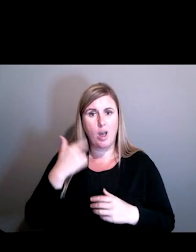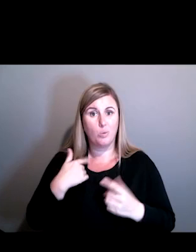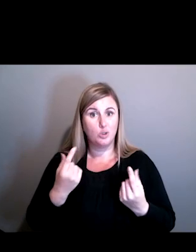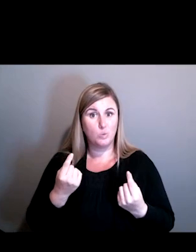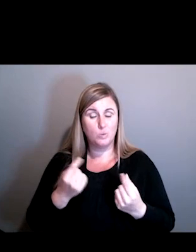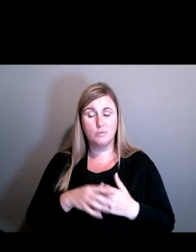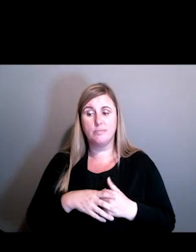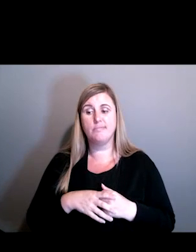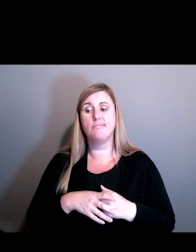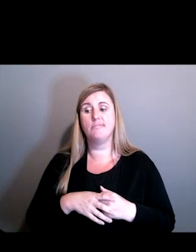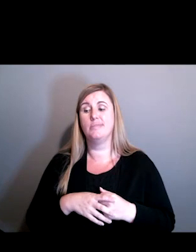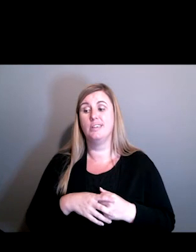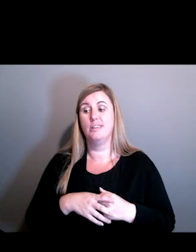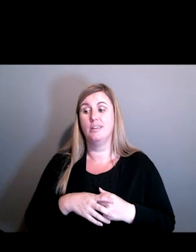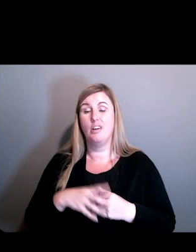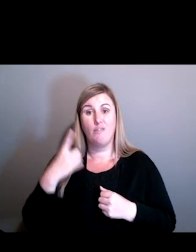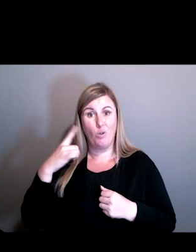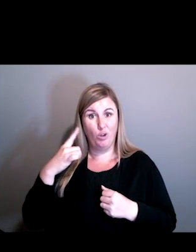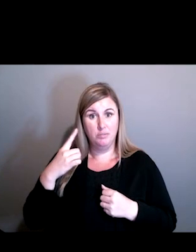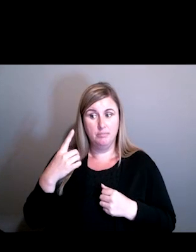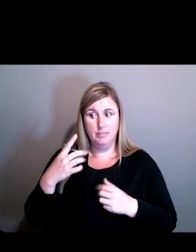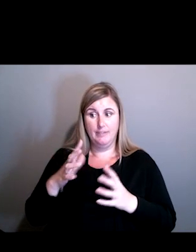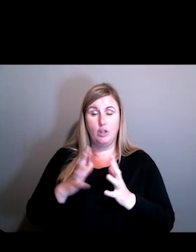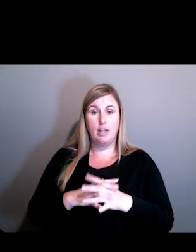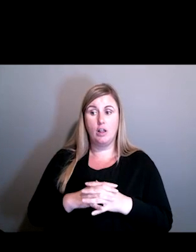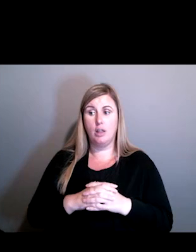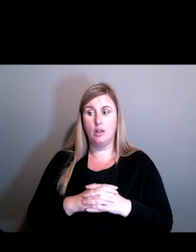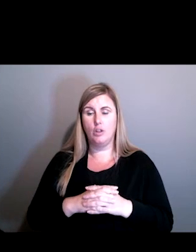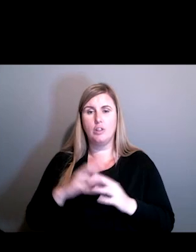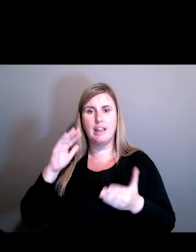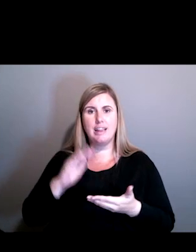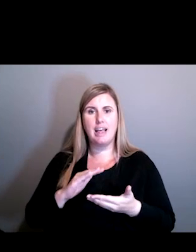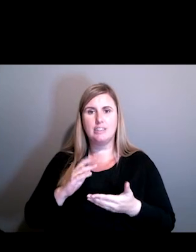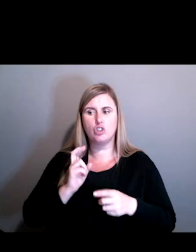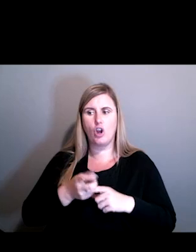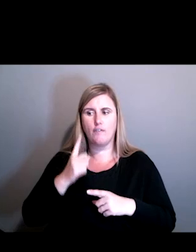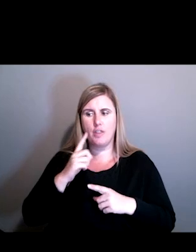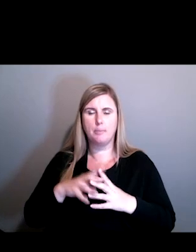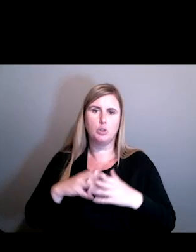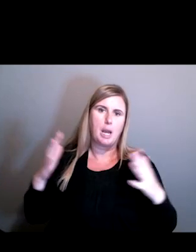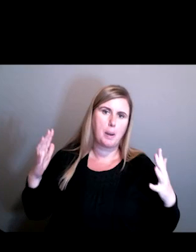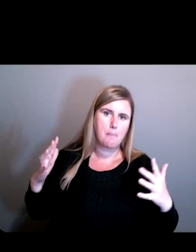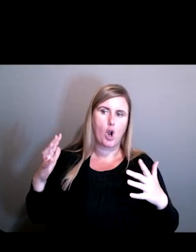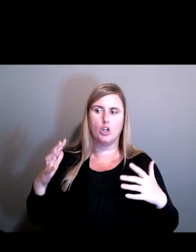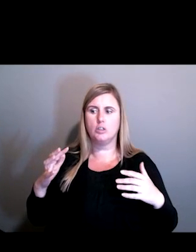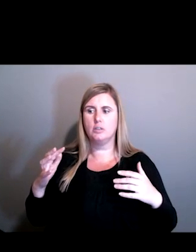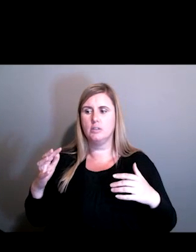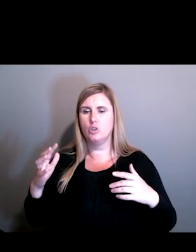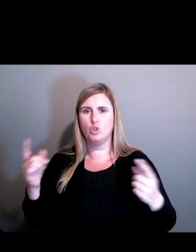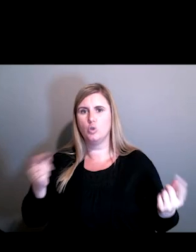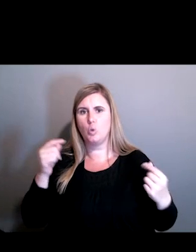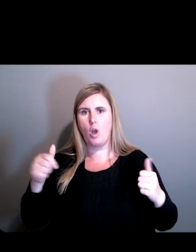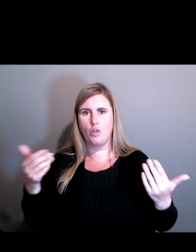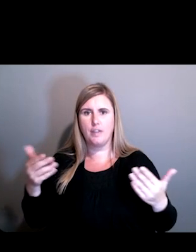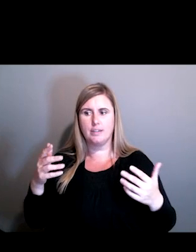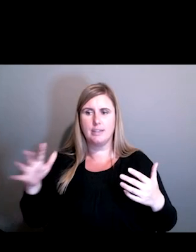do this? Well, if we have the learner with their hands interlocked like this, it's harder for them to get it apart to do other